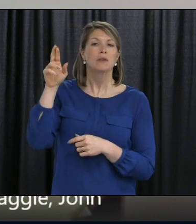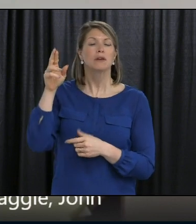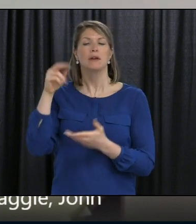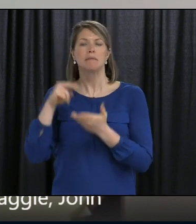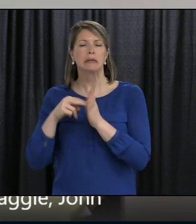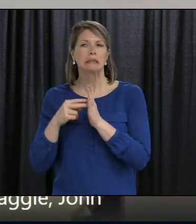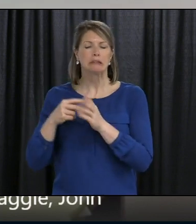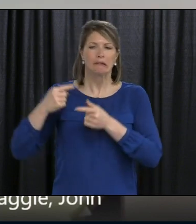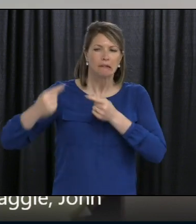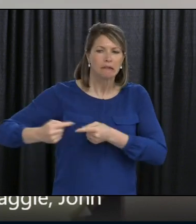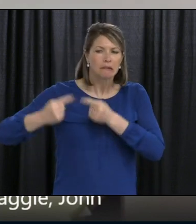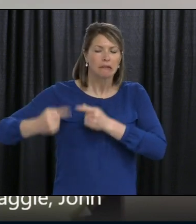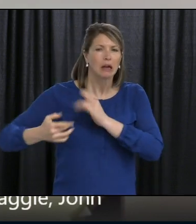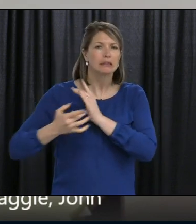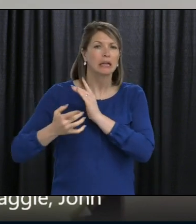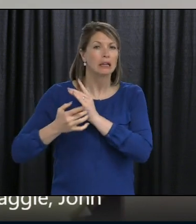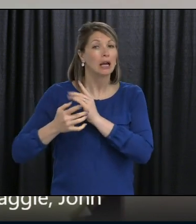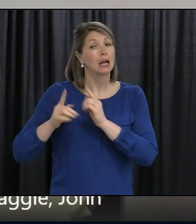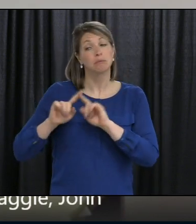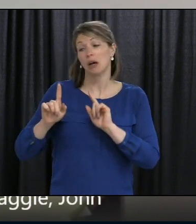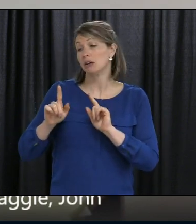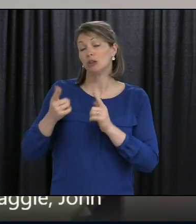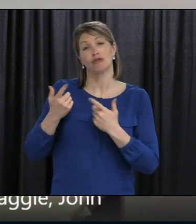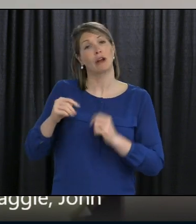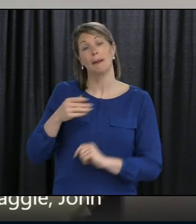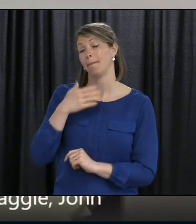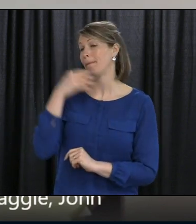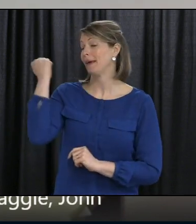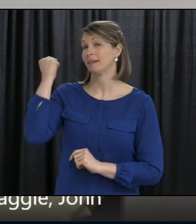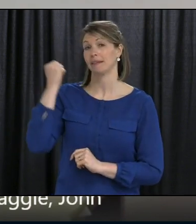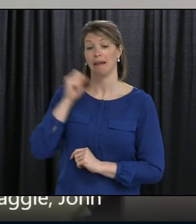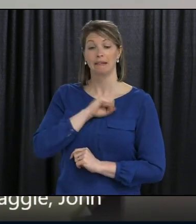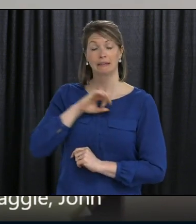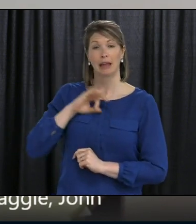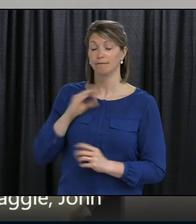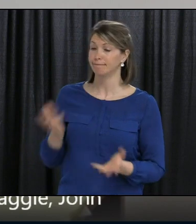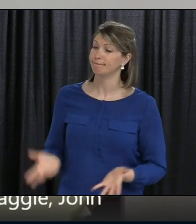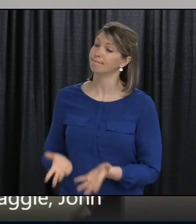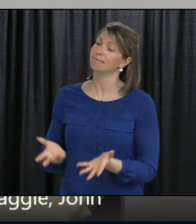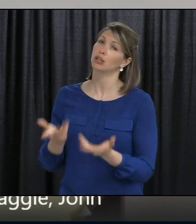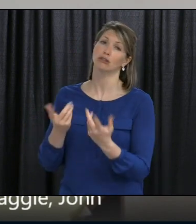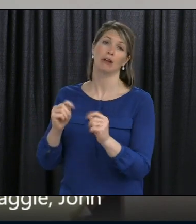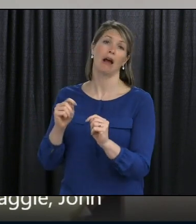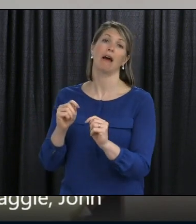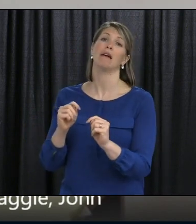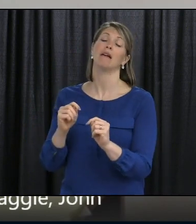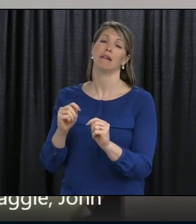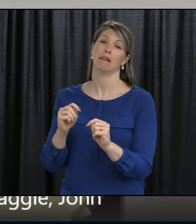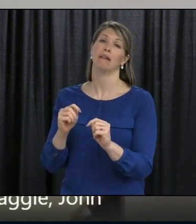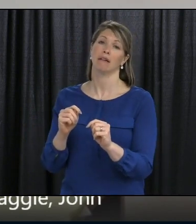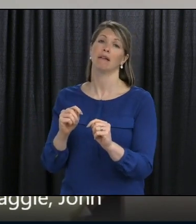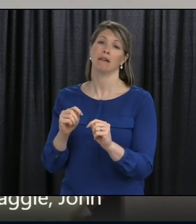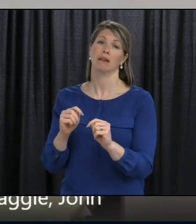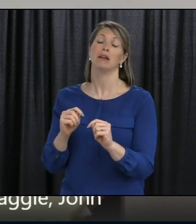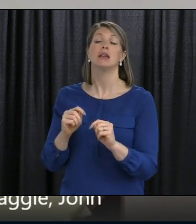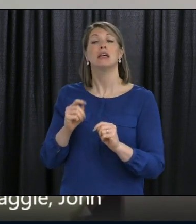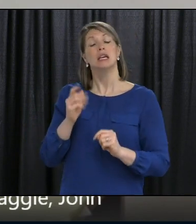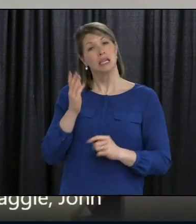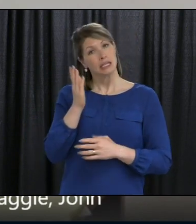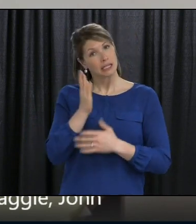trying to work around it the best you can, quite frankly. We certainly have, on compassionate grounds, made